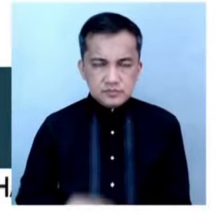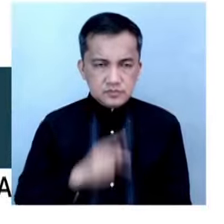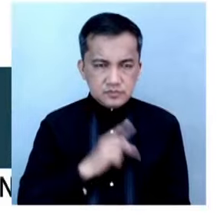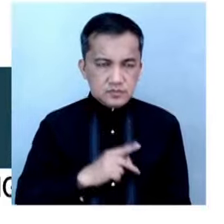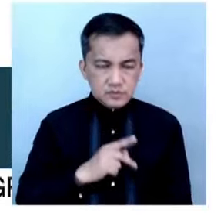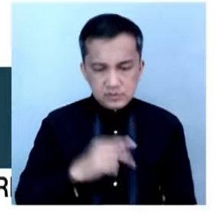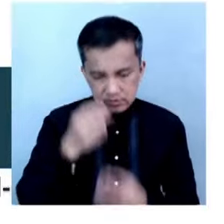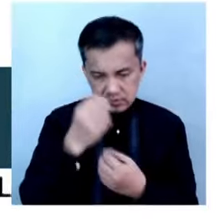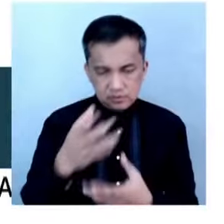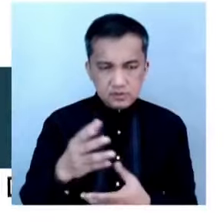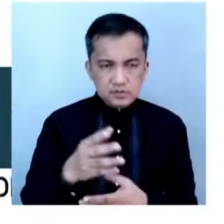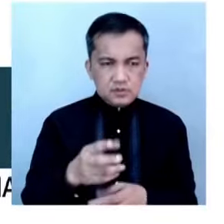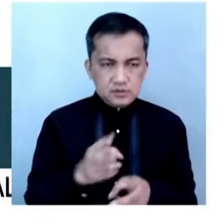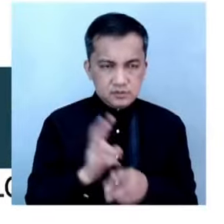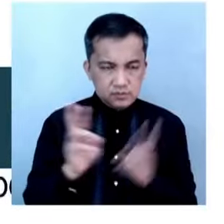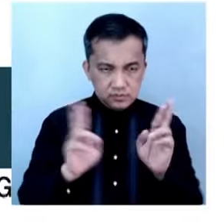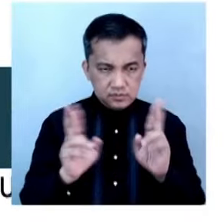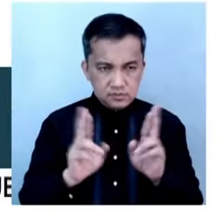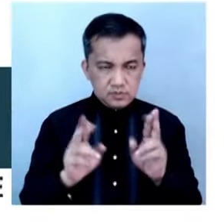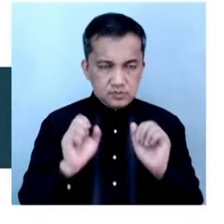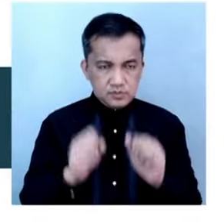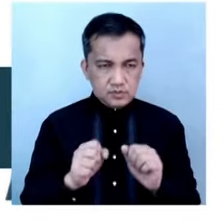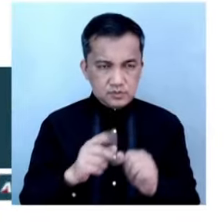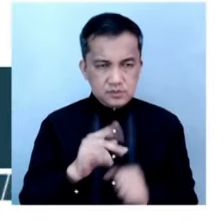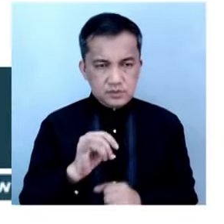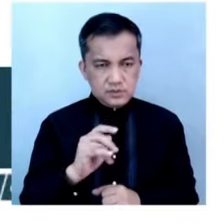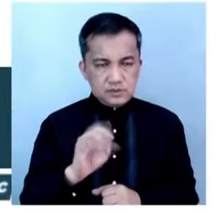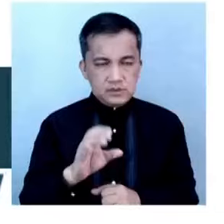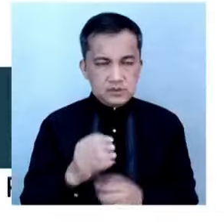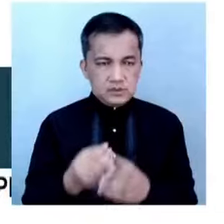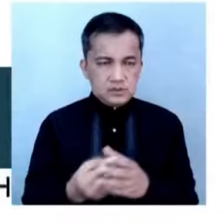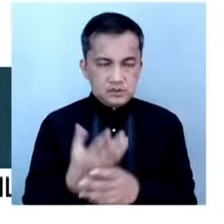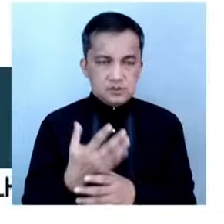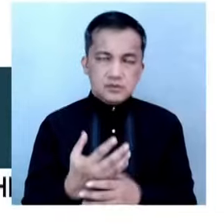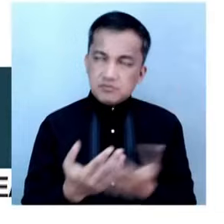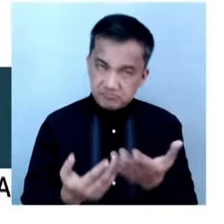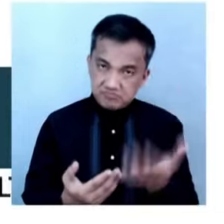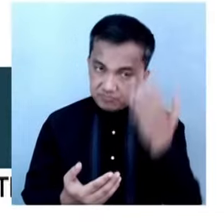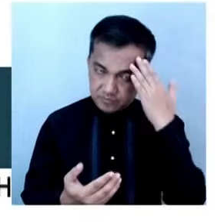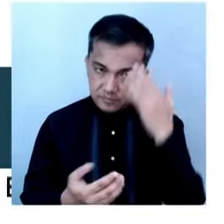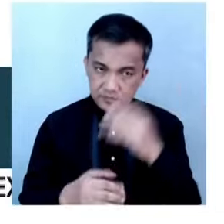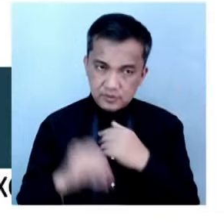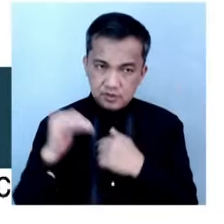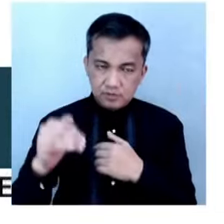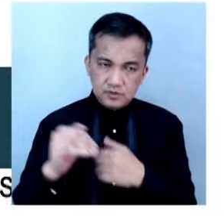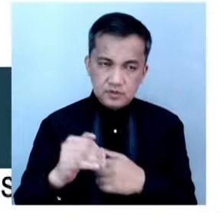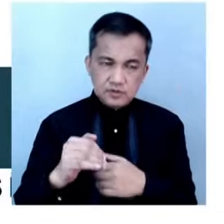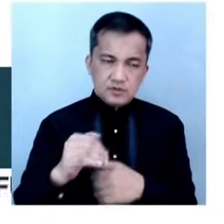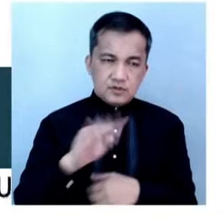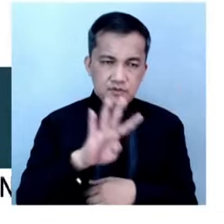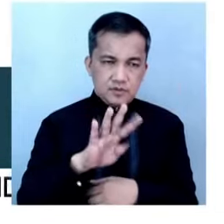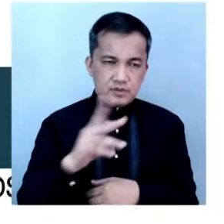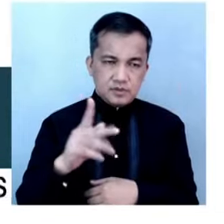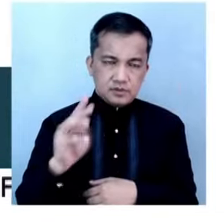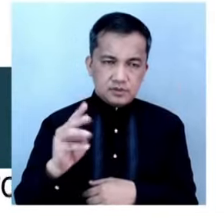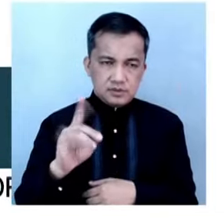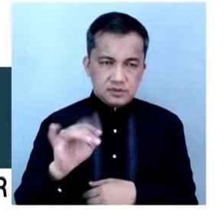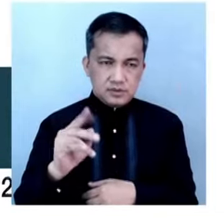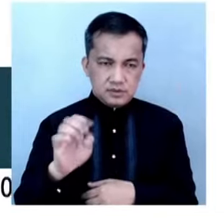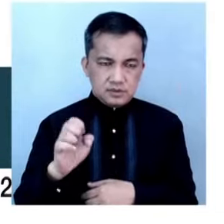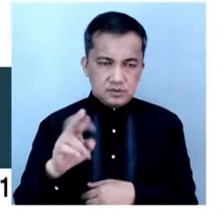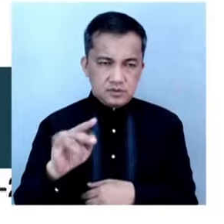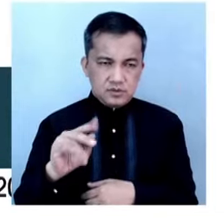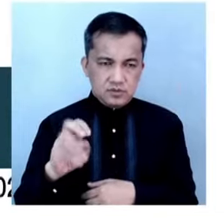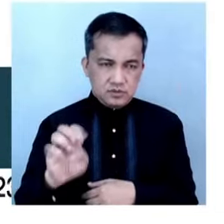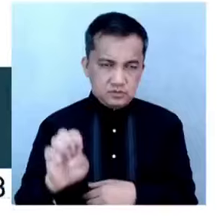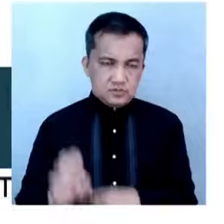recommendations, be vigilant, pwede pong magkaroon ng phreatic eruptions, and you know, avoid the 4 kilometer permanent danger zone. All